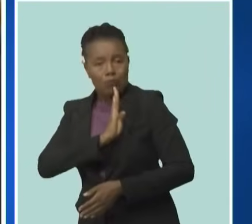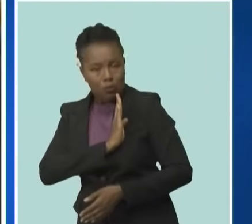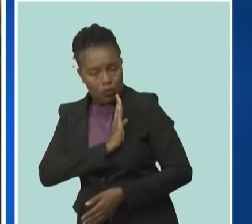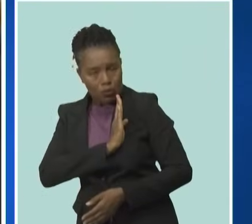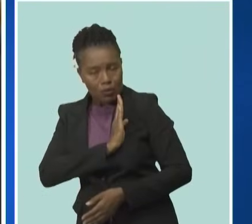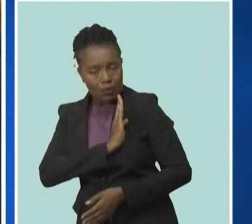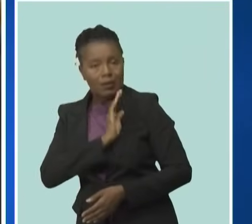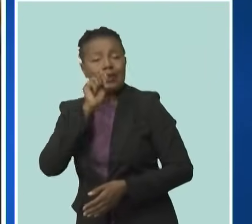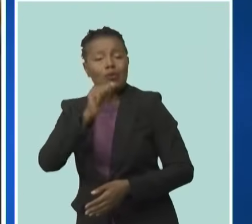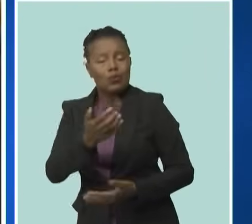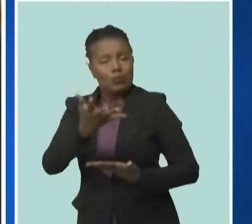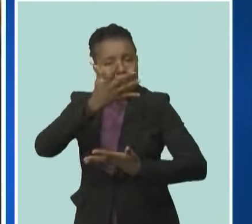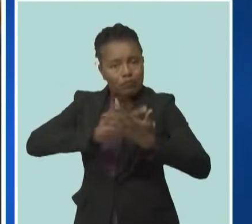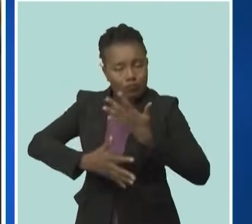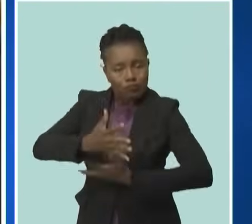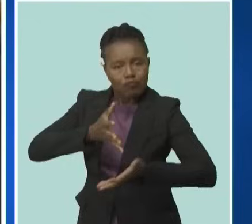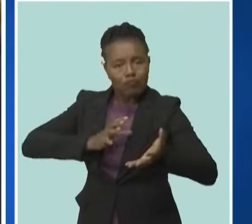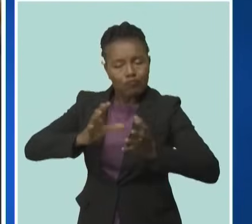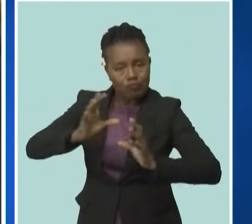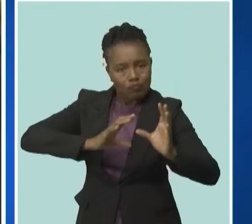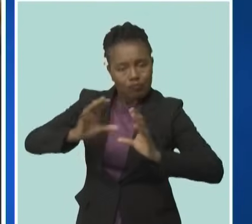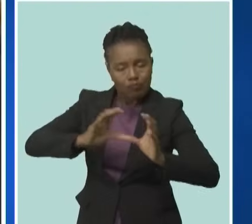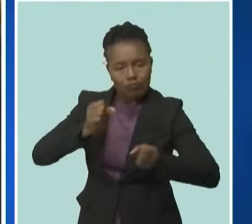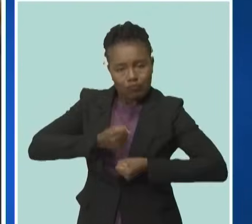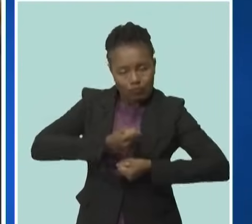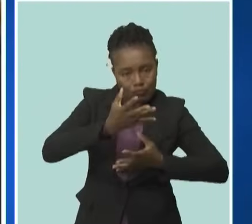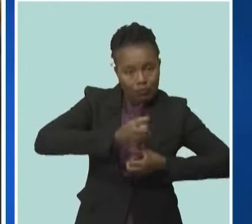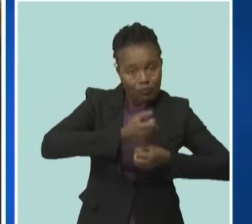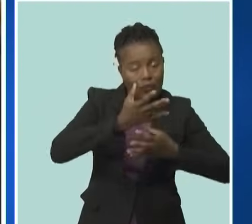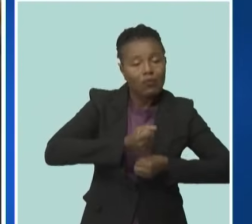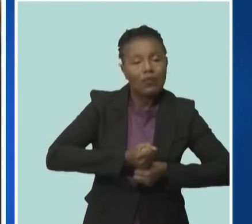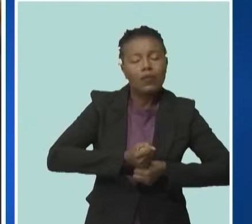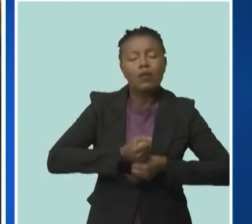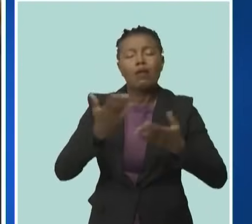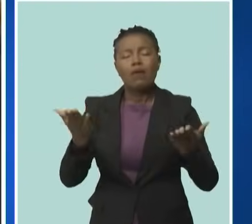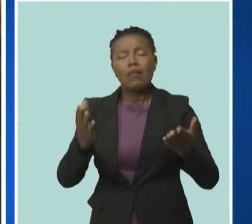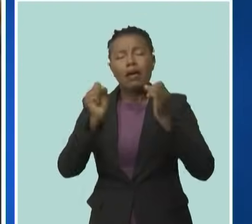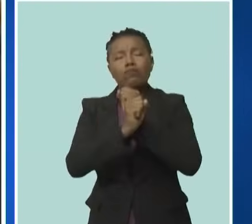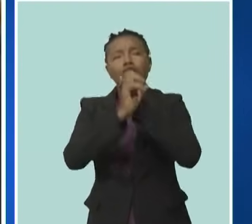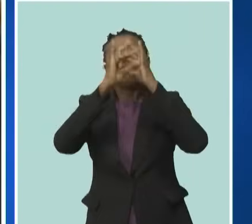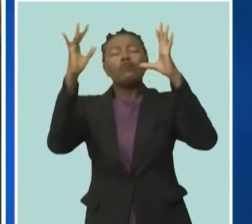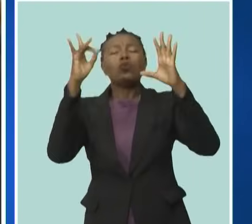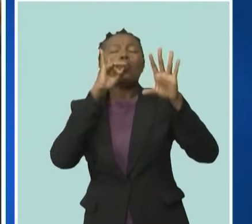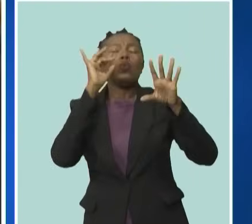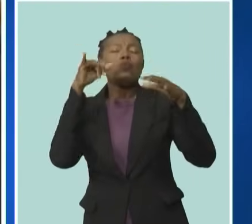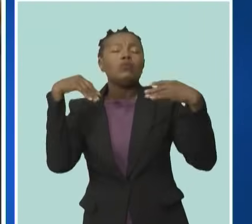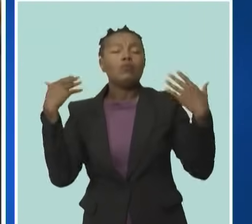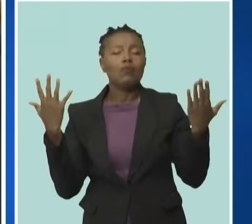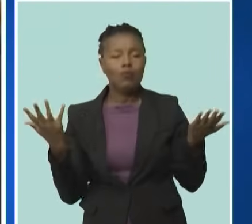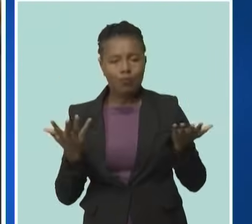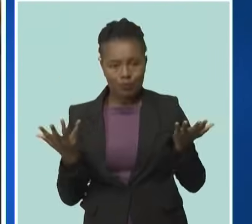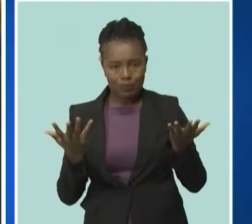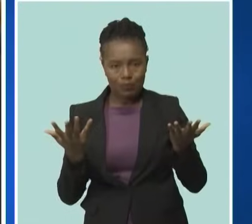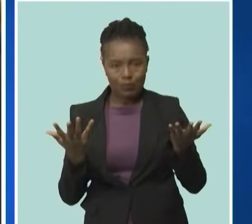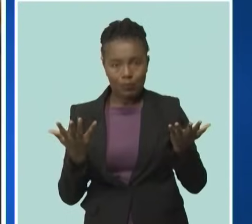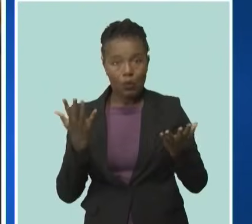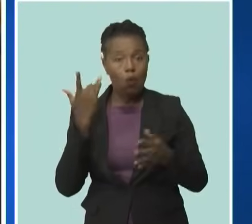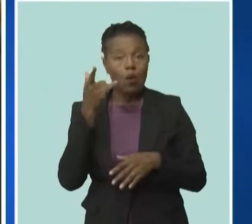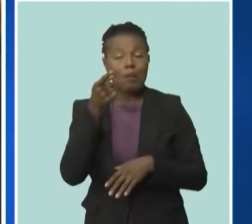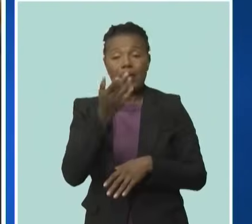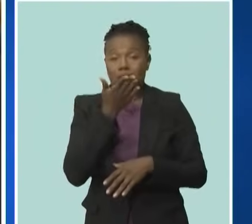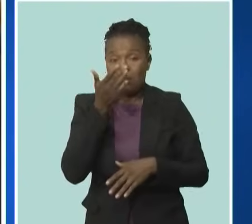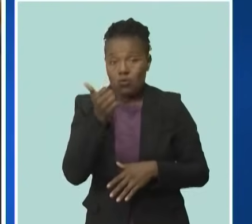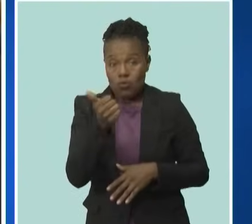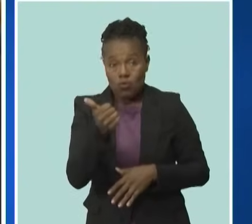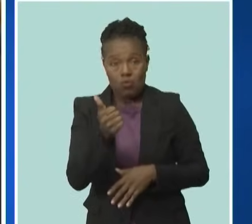to define what that vision is going to be, because not only will you and the rest of Barbados live